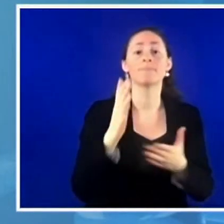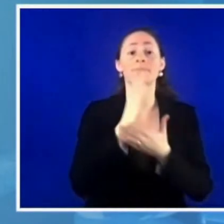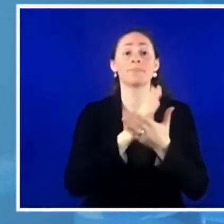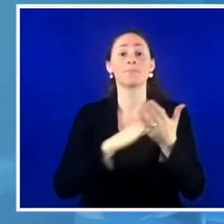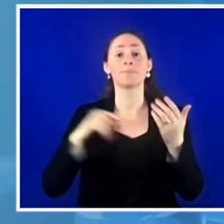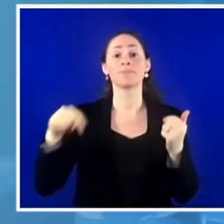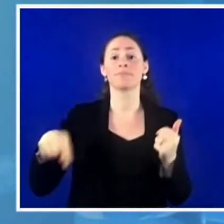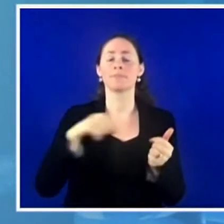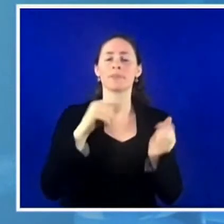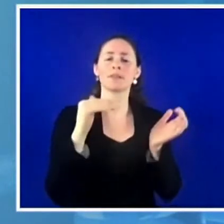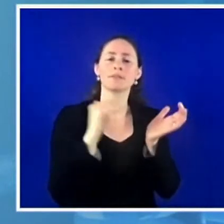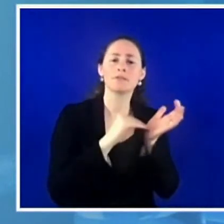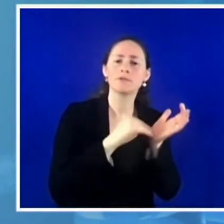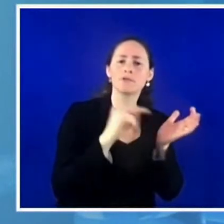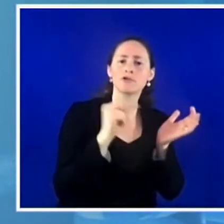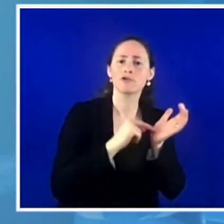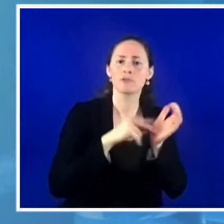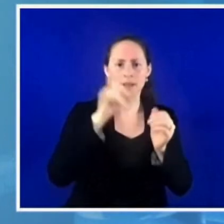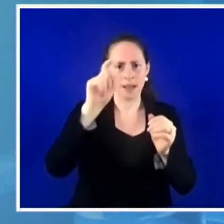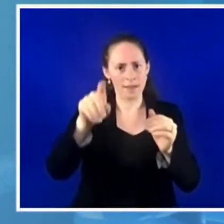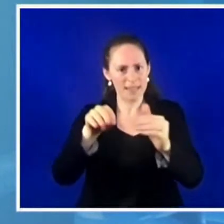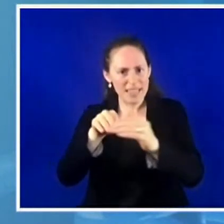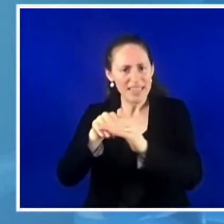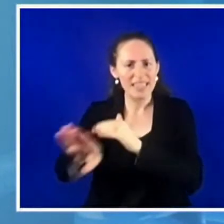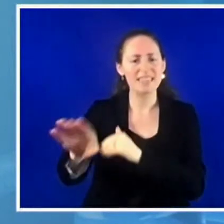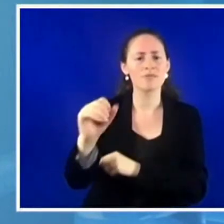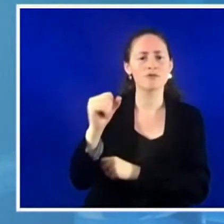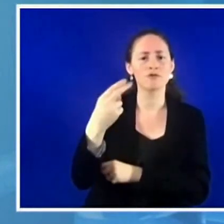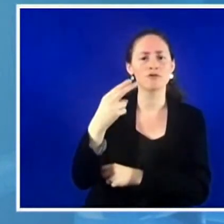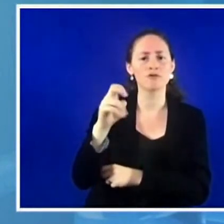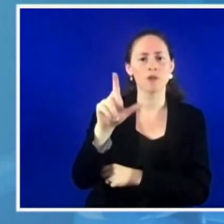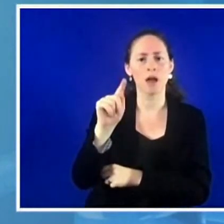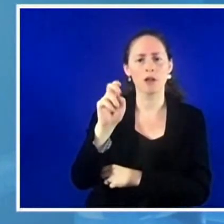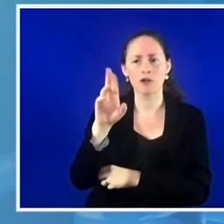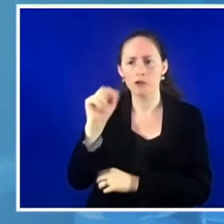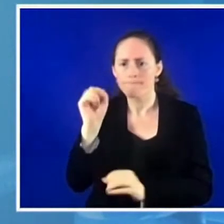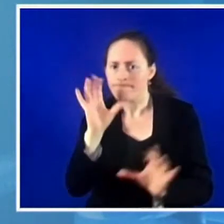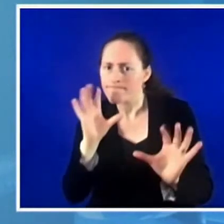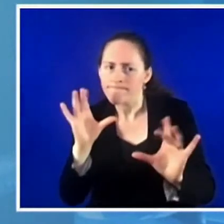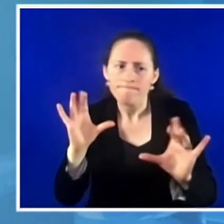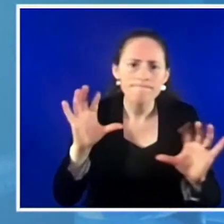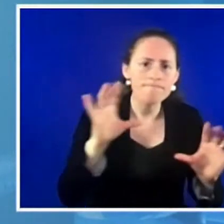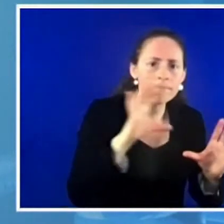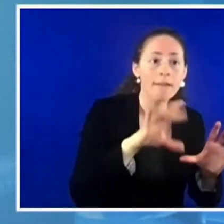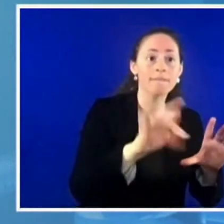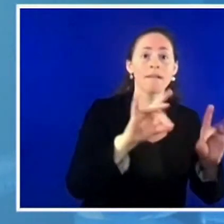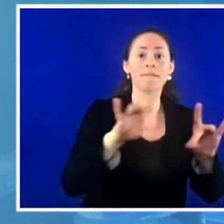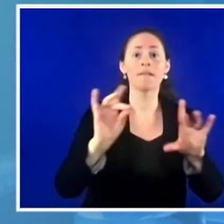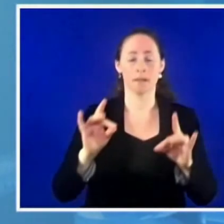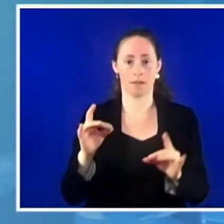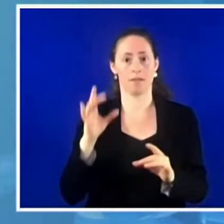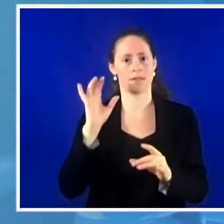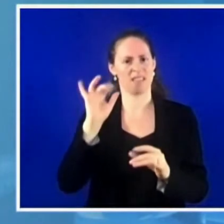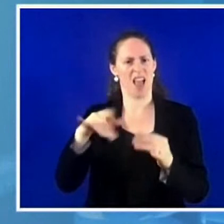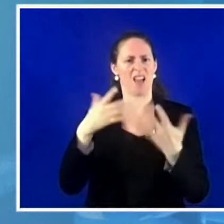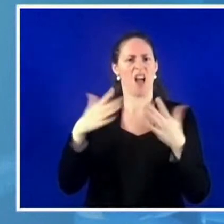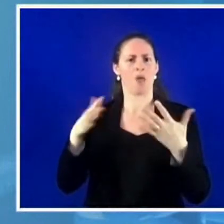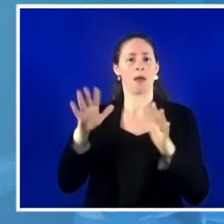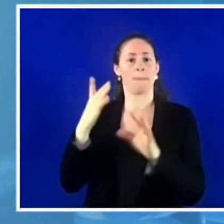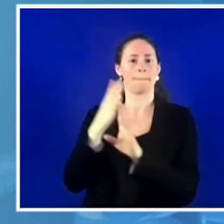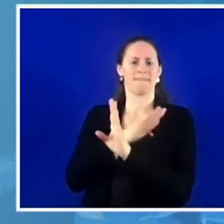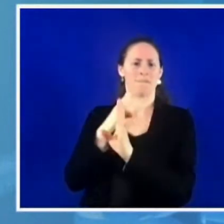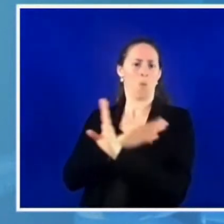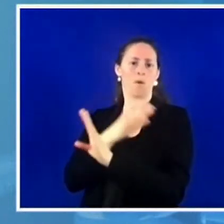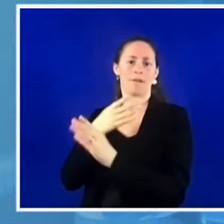into the shelters and to do it ahead of the actual vaccine event, to connect with the shelter leads and then connect with